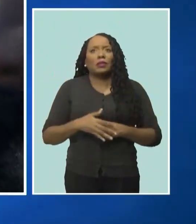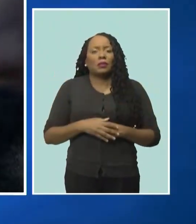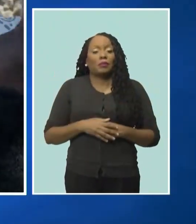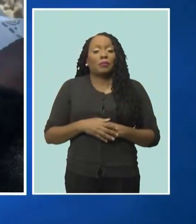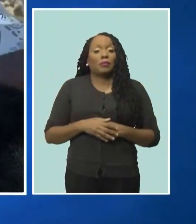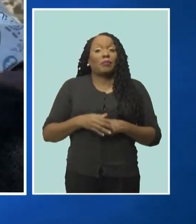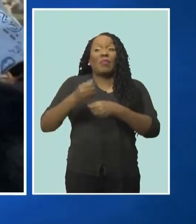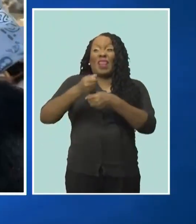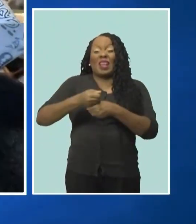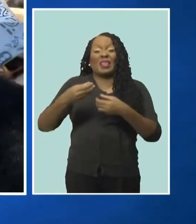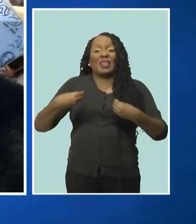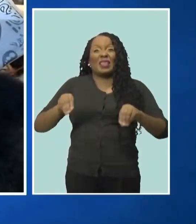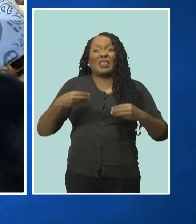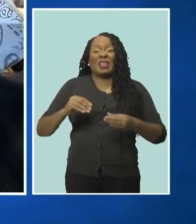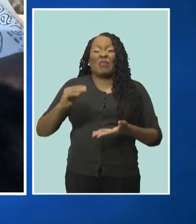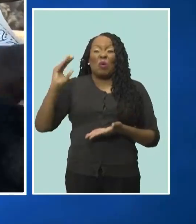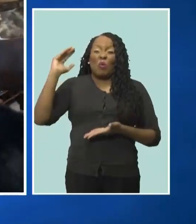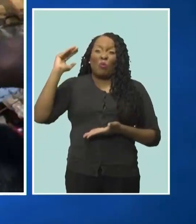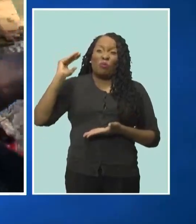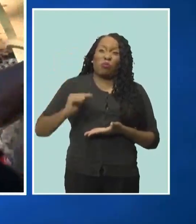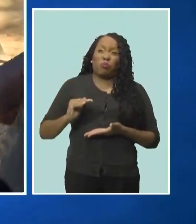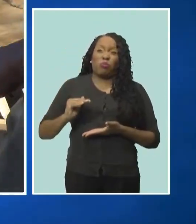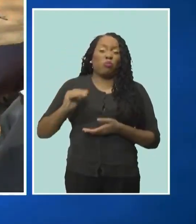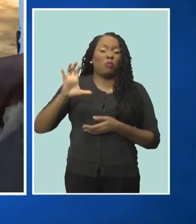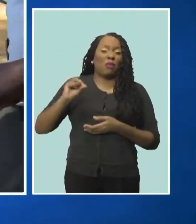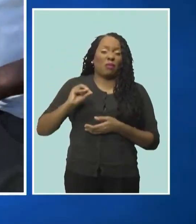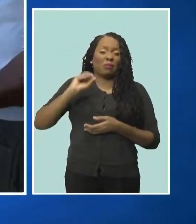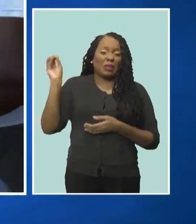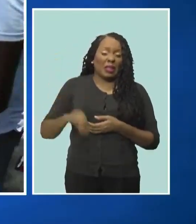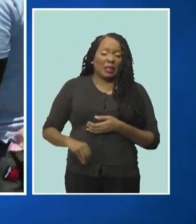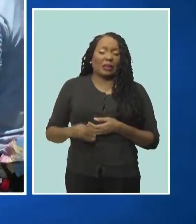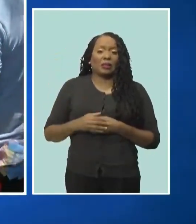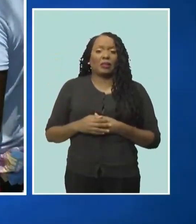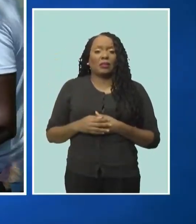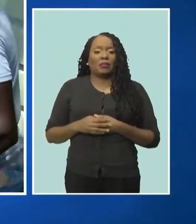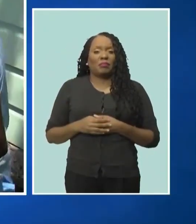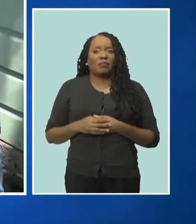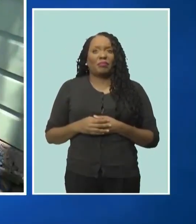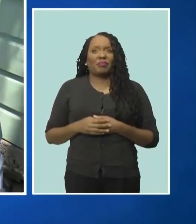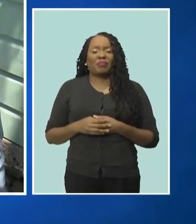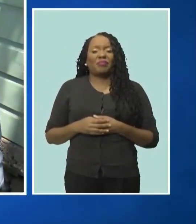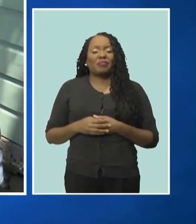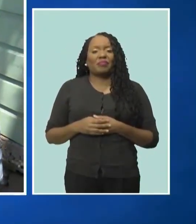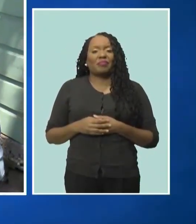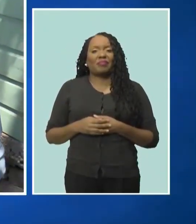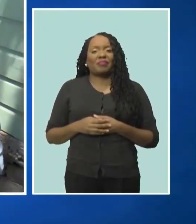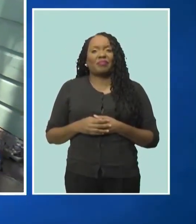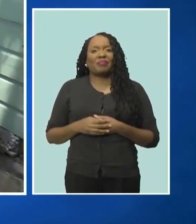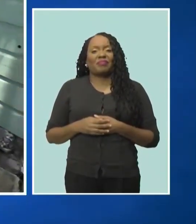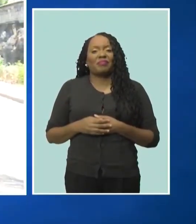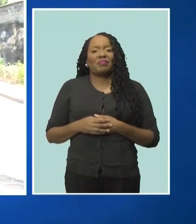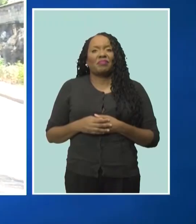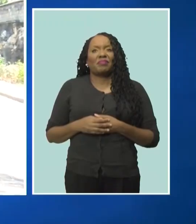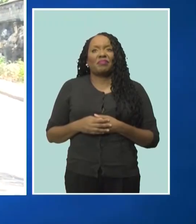have fallen by as much as 50% in recent years. Nobody to sponsor the competition. When I used to go to